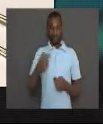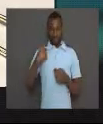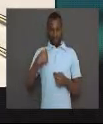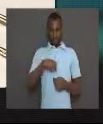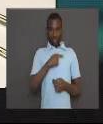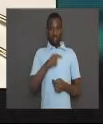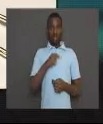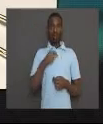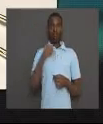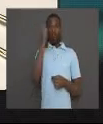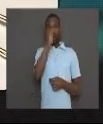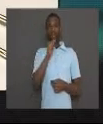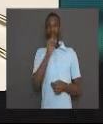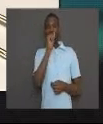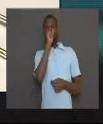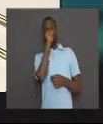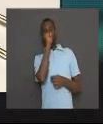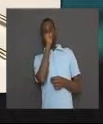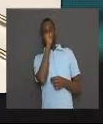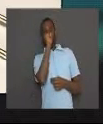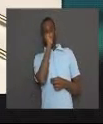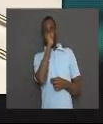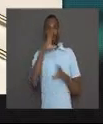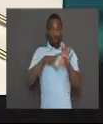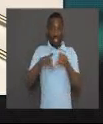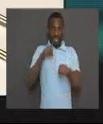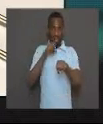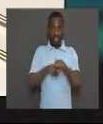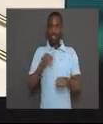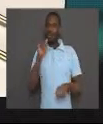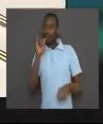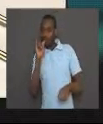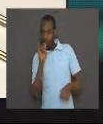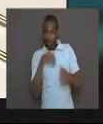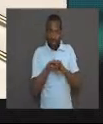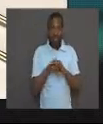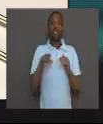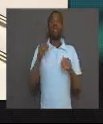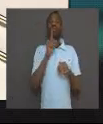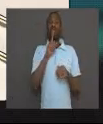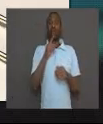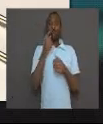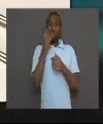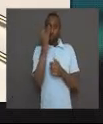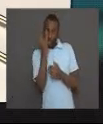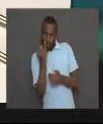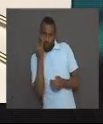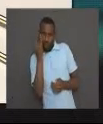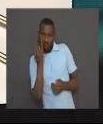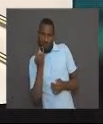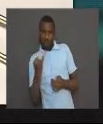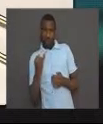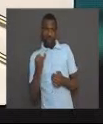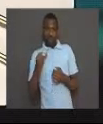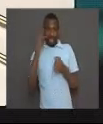We blow air from the comparatively wide tubes of our lungs into